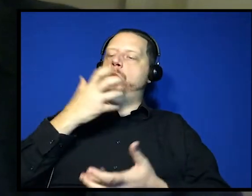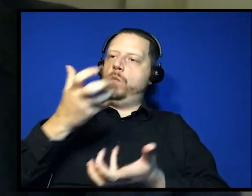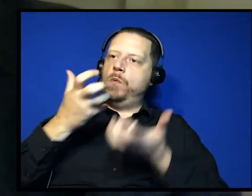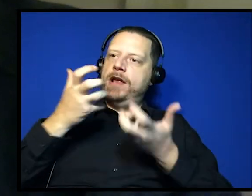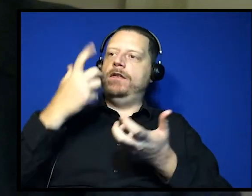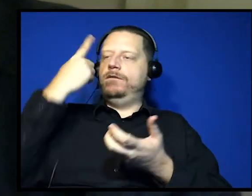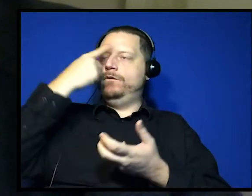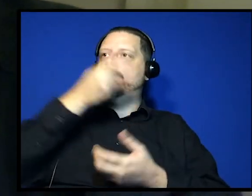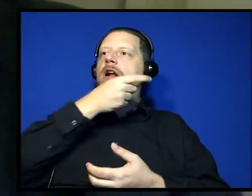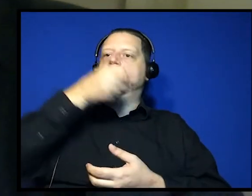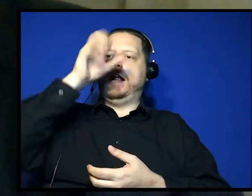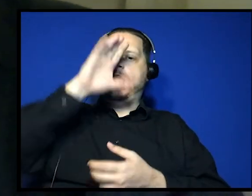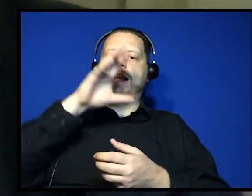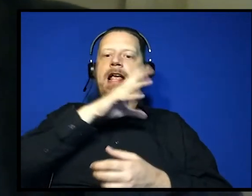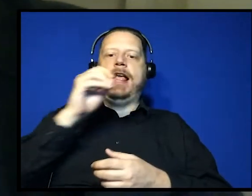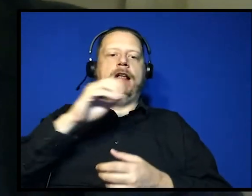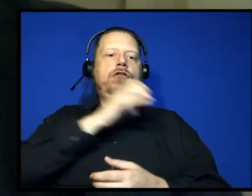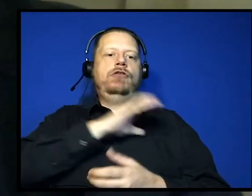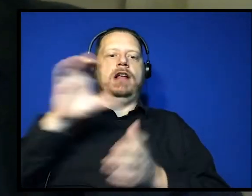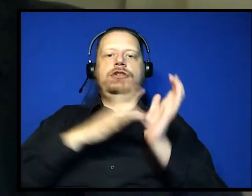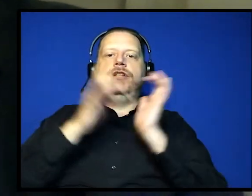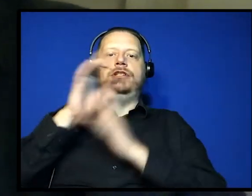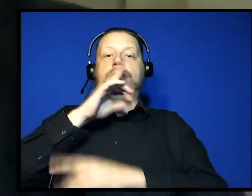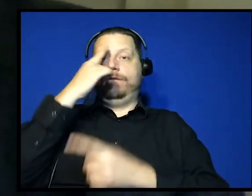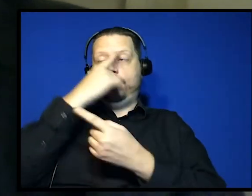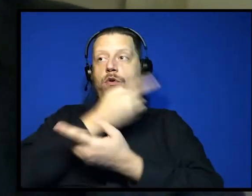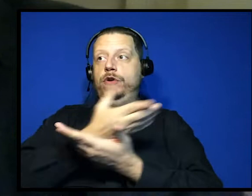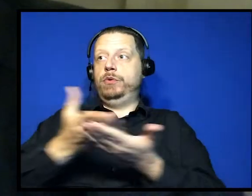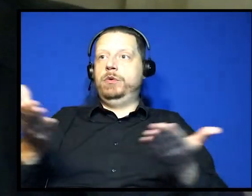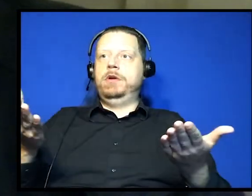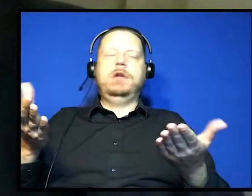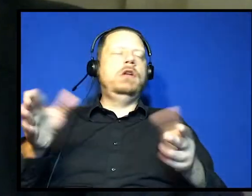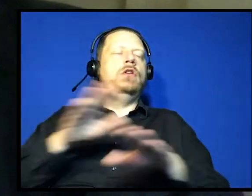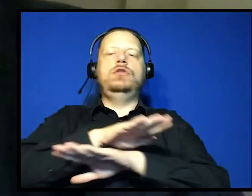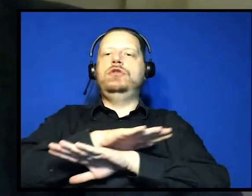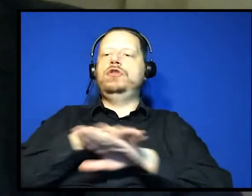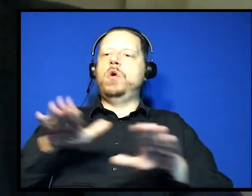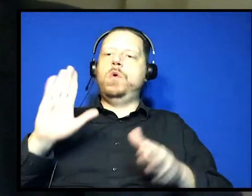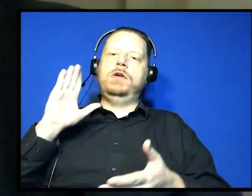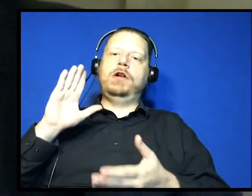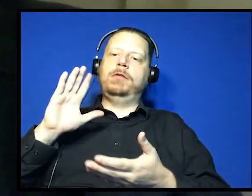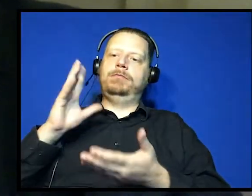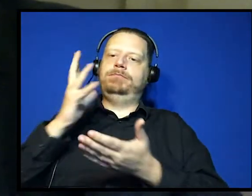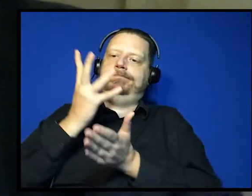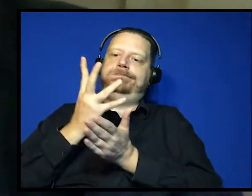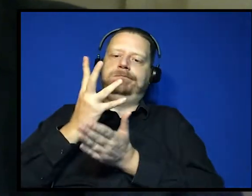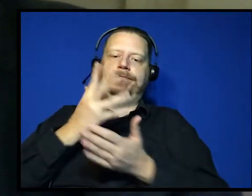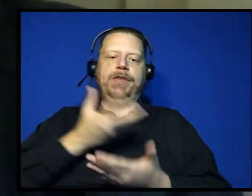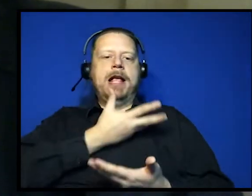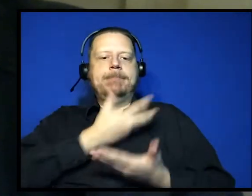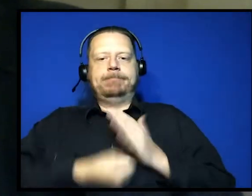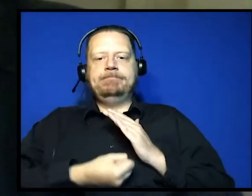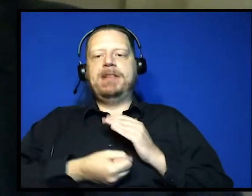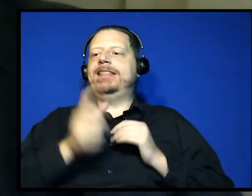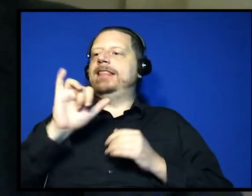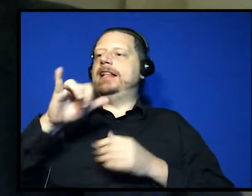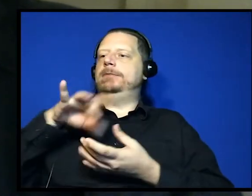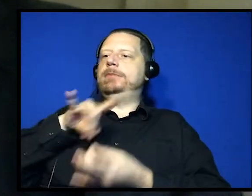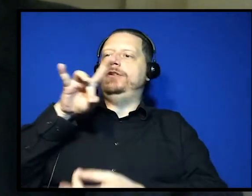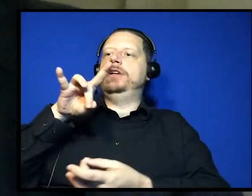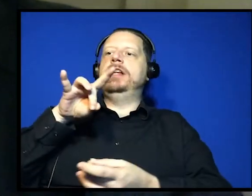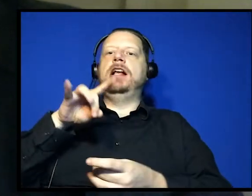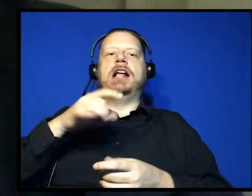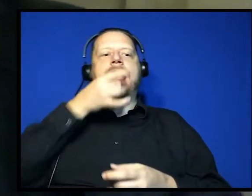in Christ Jesus for you. Do not quench the spirit. Do not despise the